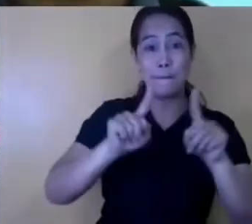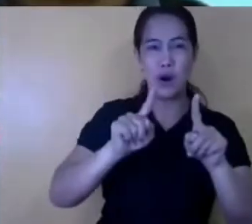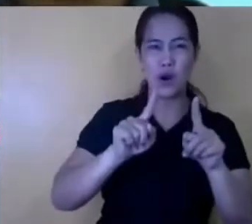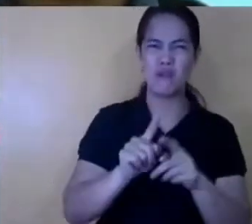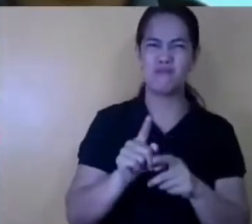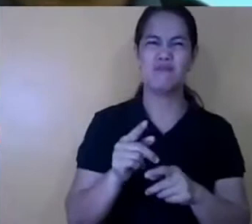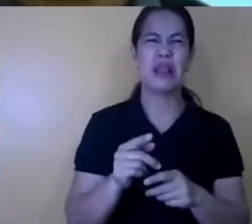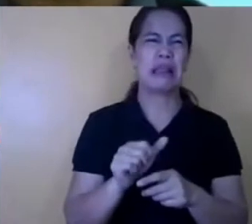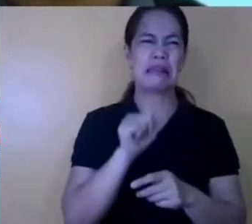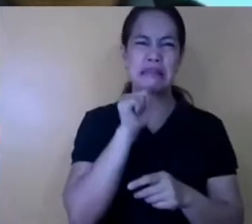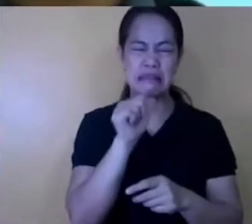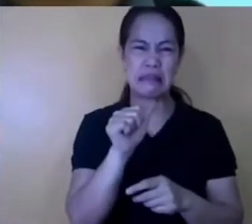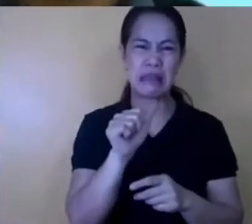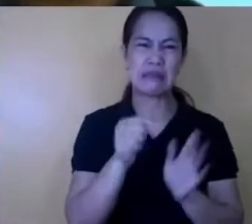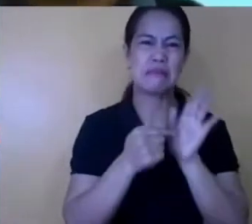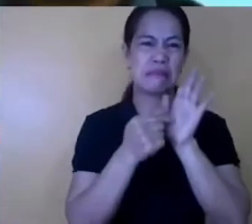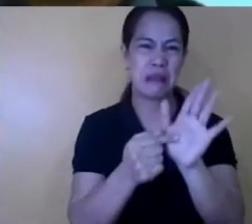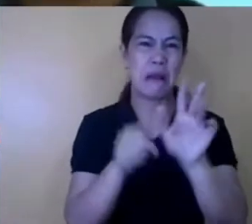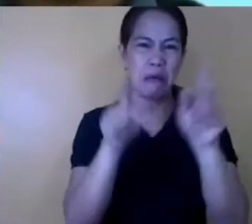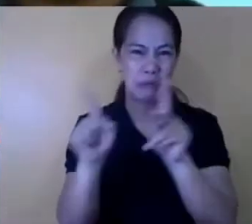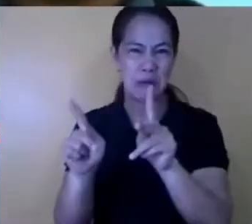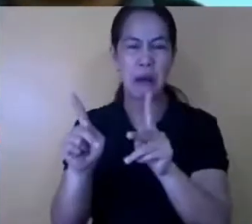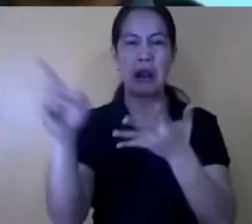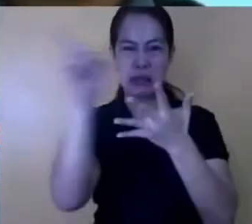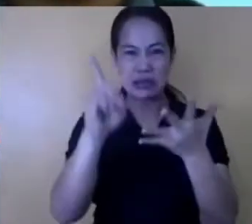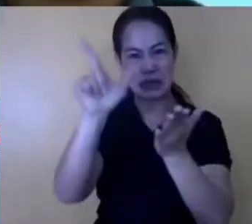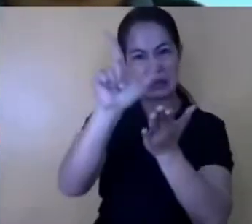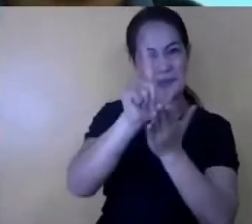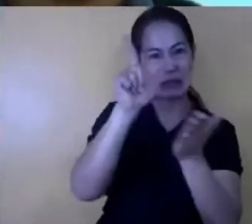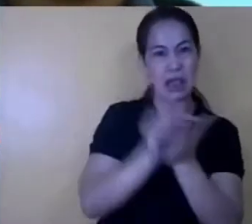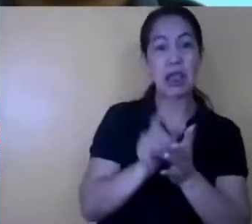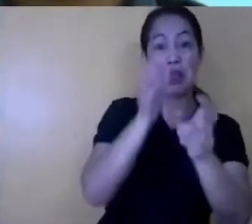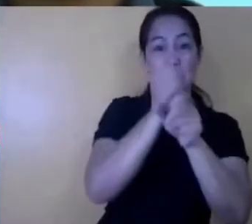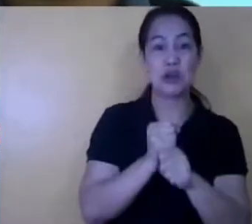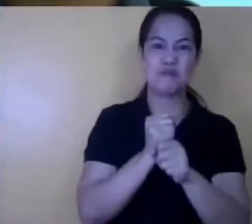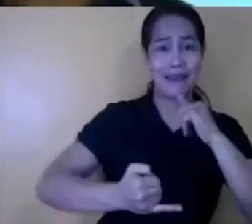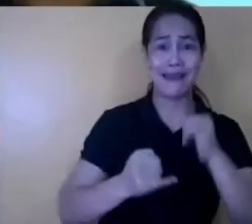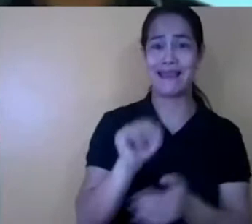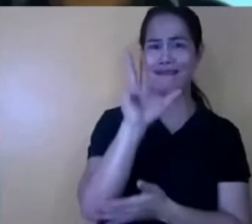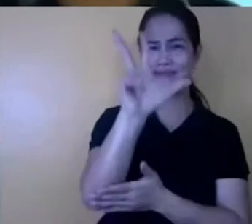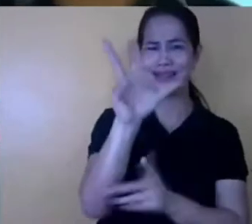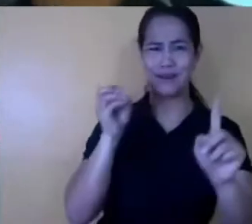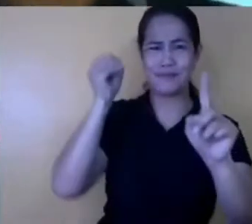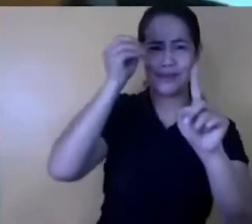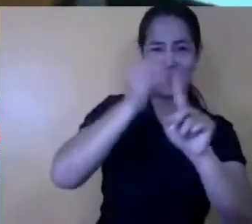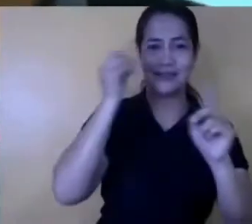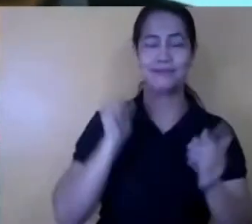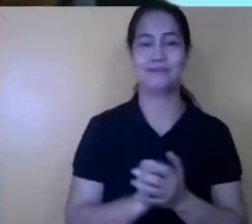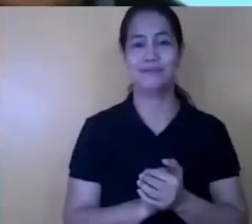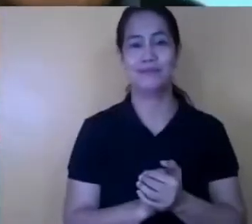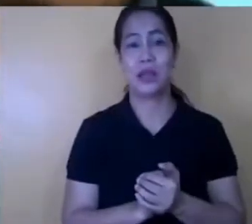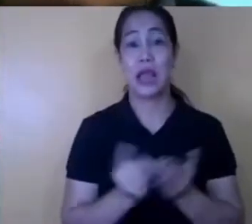basis for planning or designing the lesson, you get an unsatisfactory rating. Here on